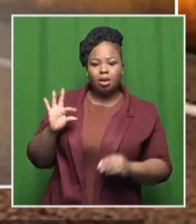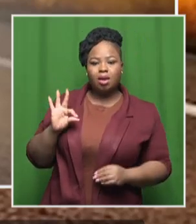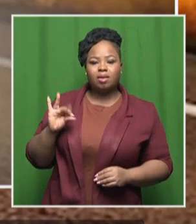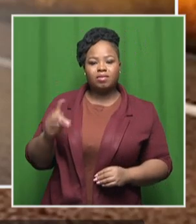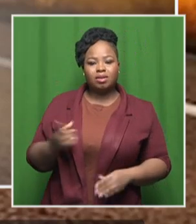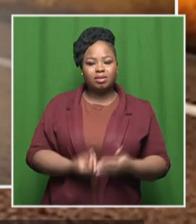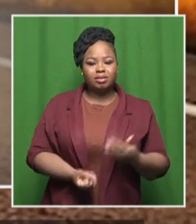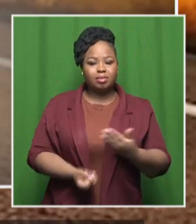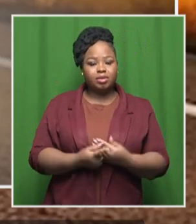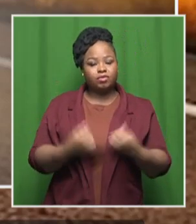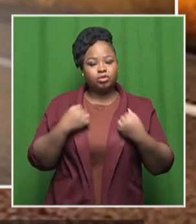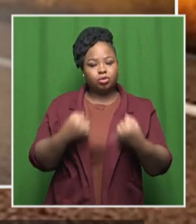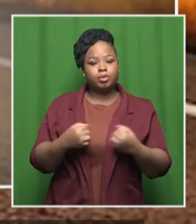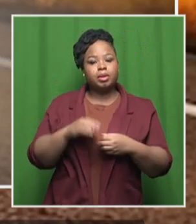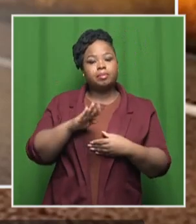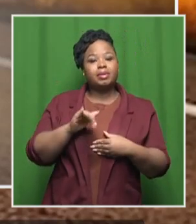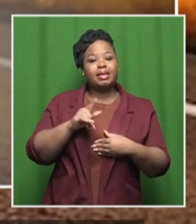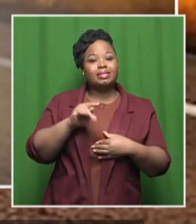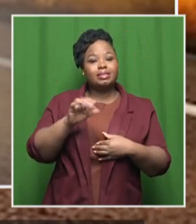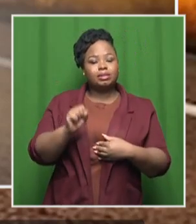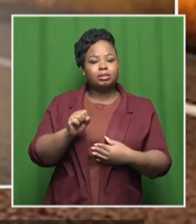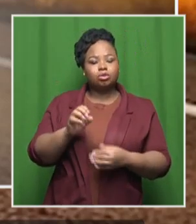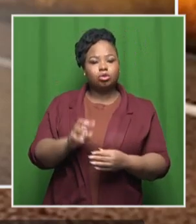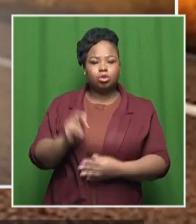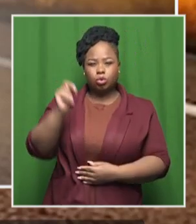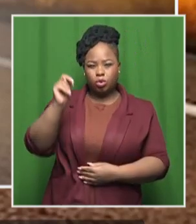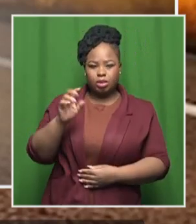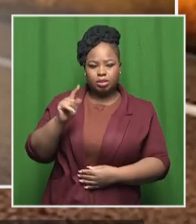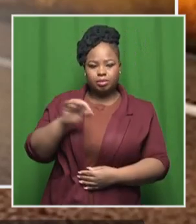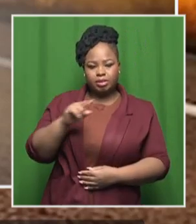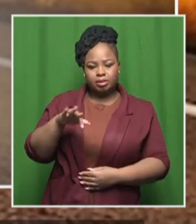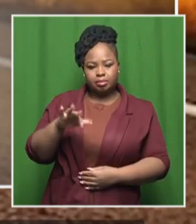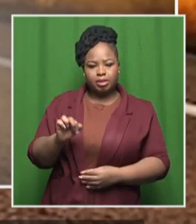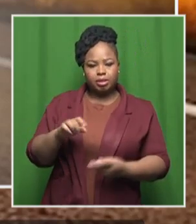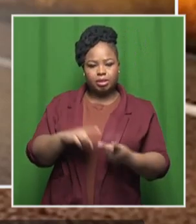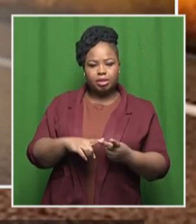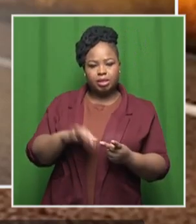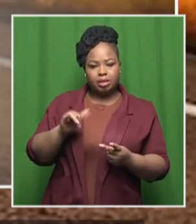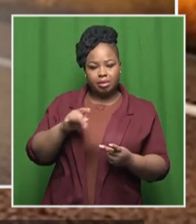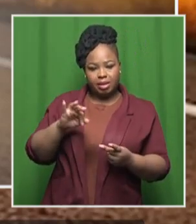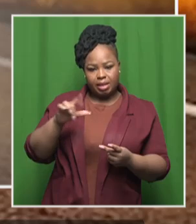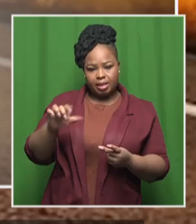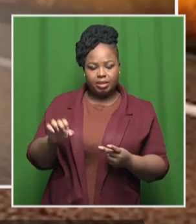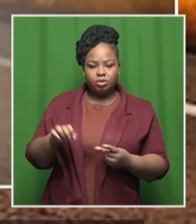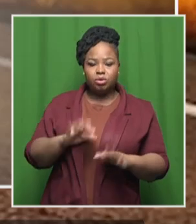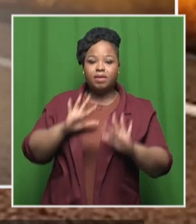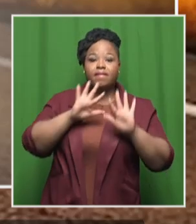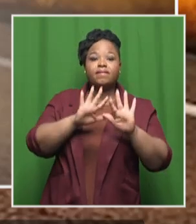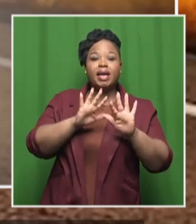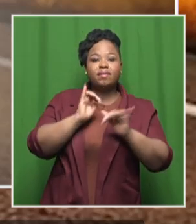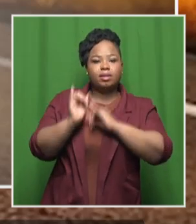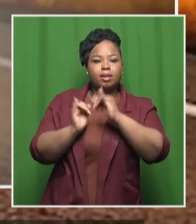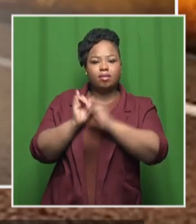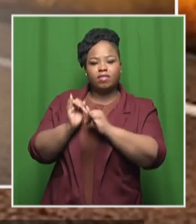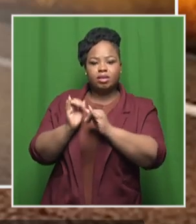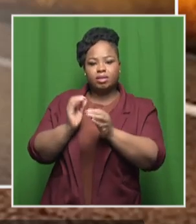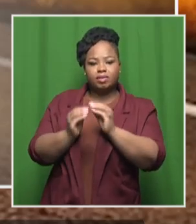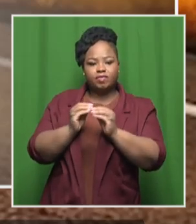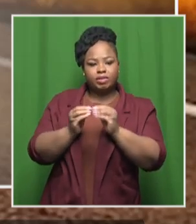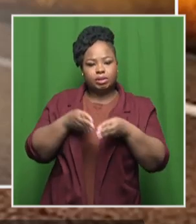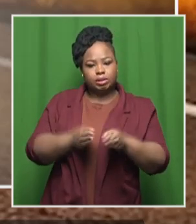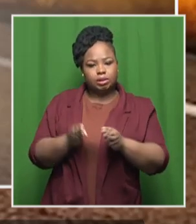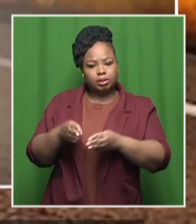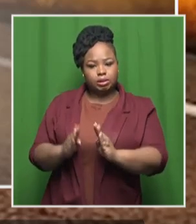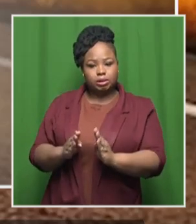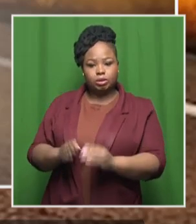basis. If you're driving from Brits and you want to go north towards Tabazimbi, Lepalale, that's the 511, and that's where the roadworks are, just on the